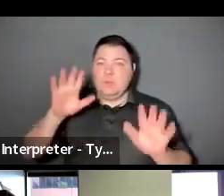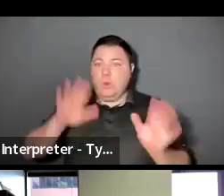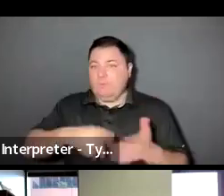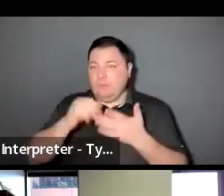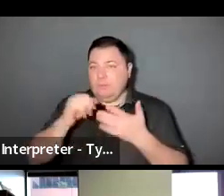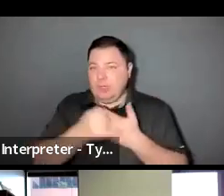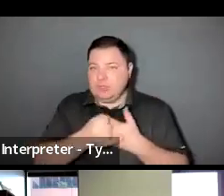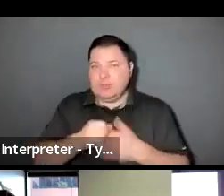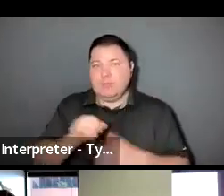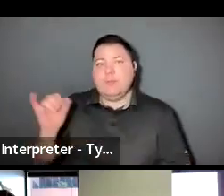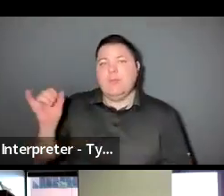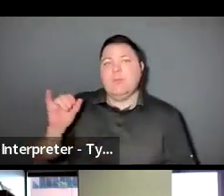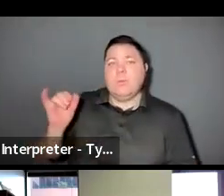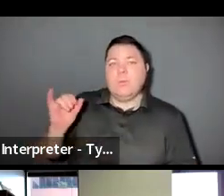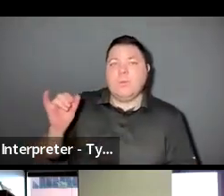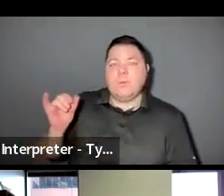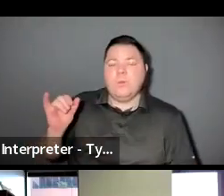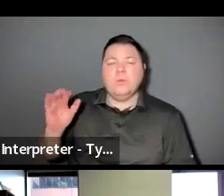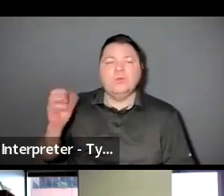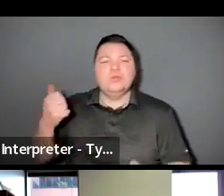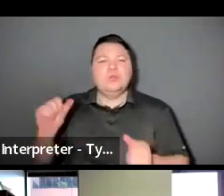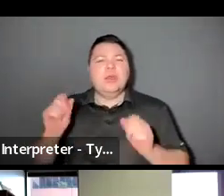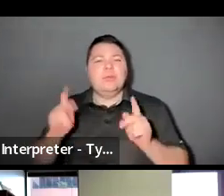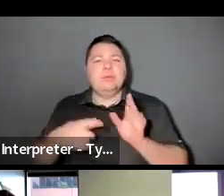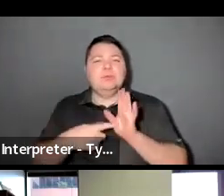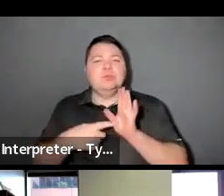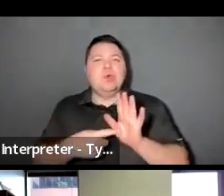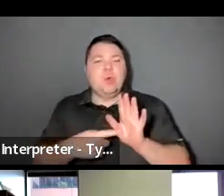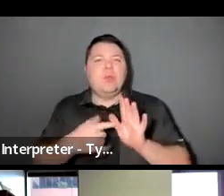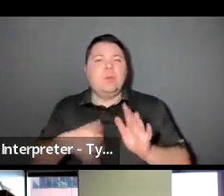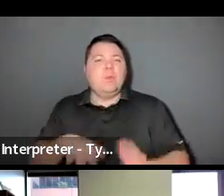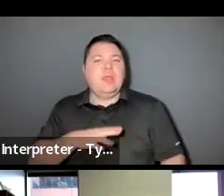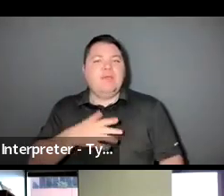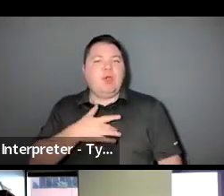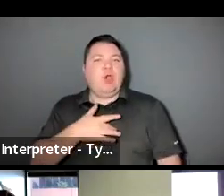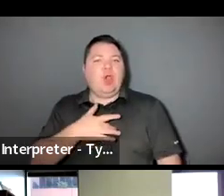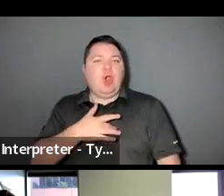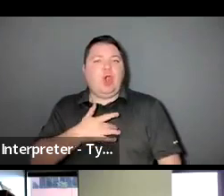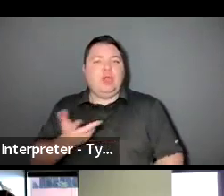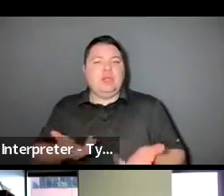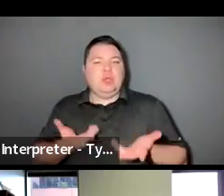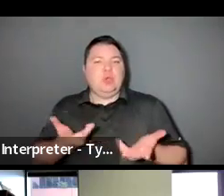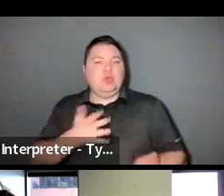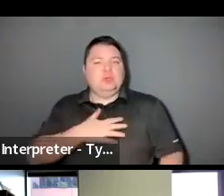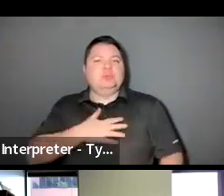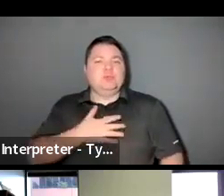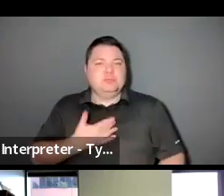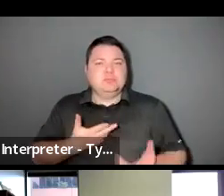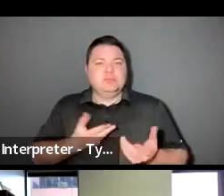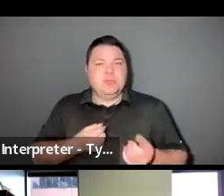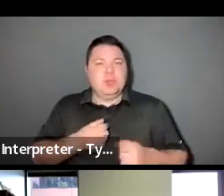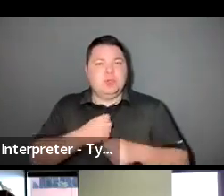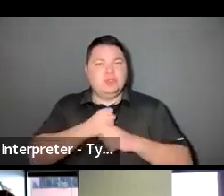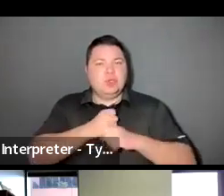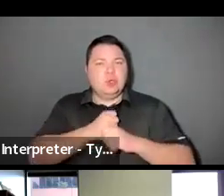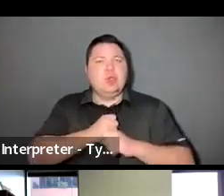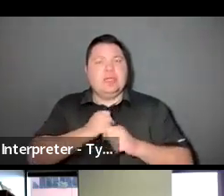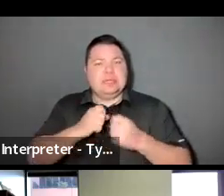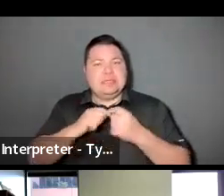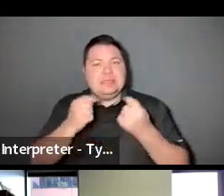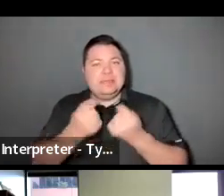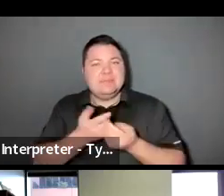But I'm also trying to show people that there's a heartbeat, that we have a heartbeat, that our security team is out there.